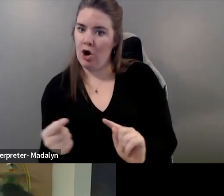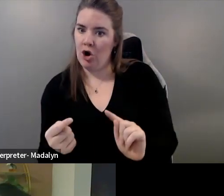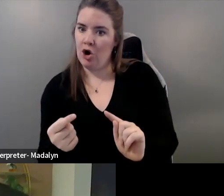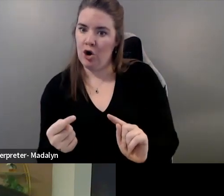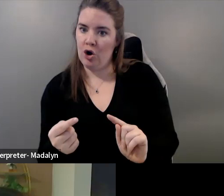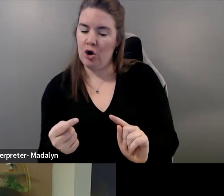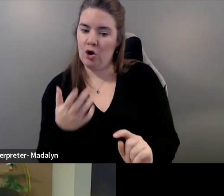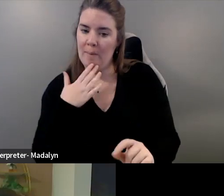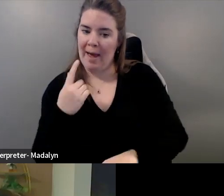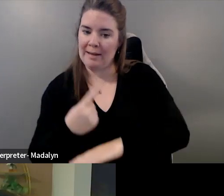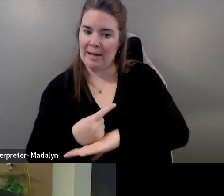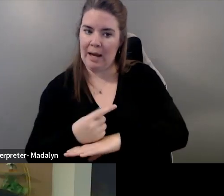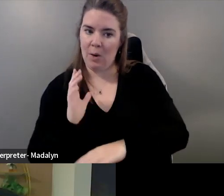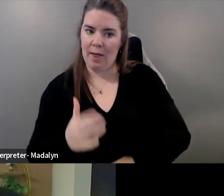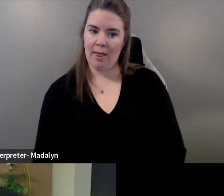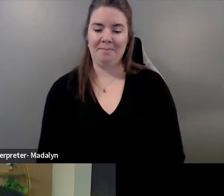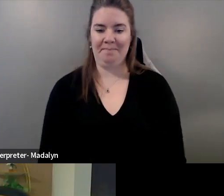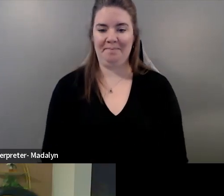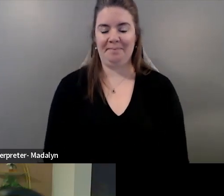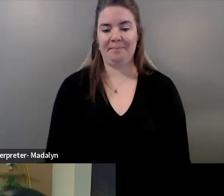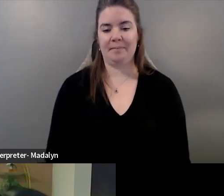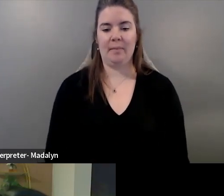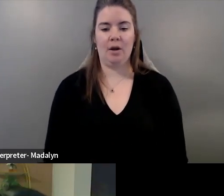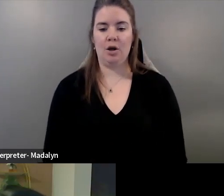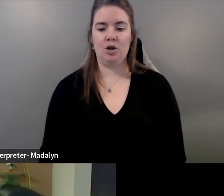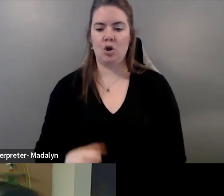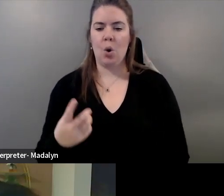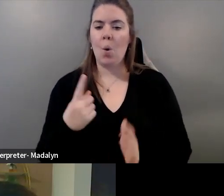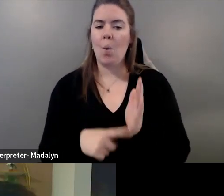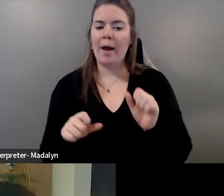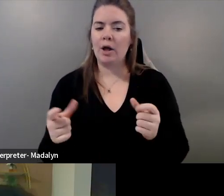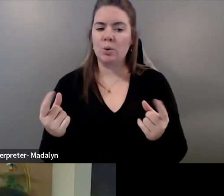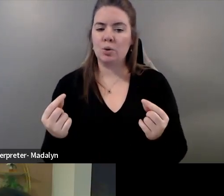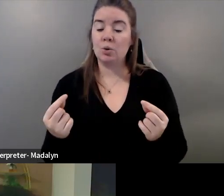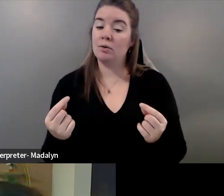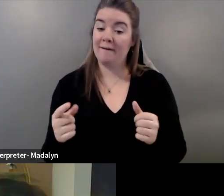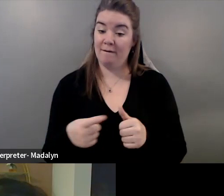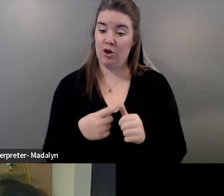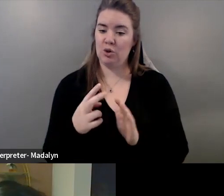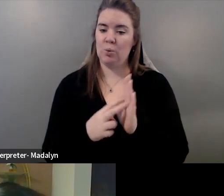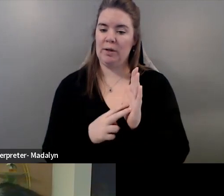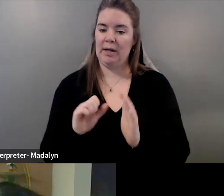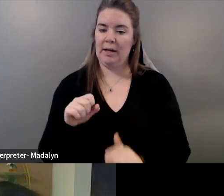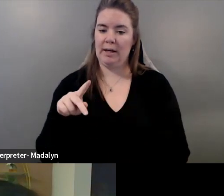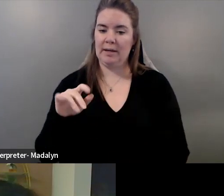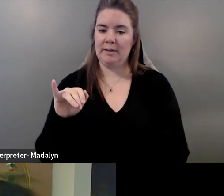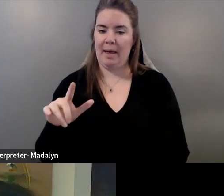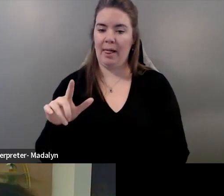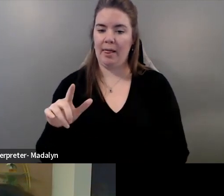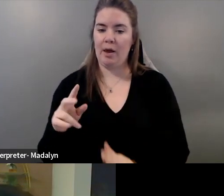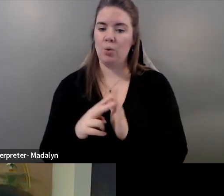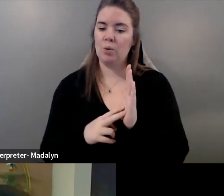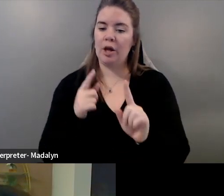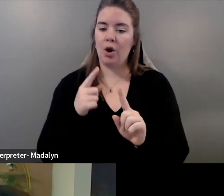So what can you do? First of all, read the spill. At the very least, read the goals and